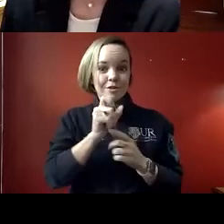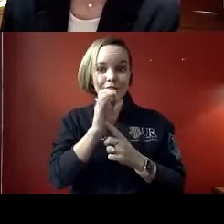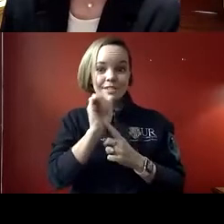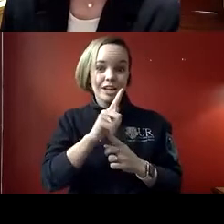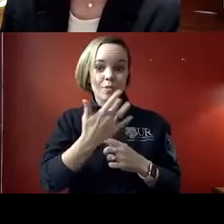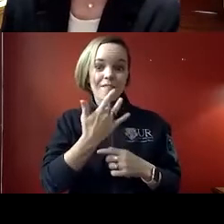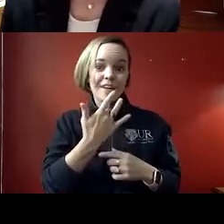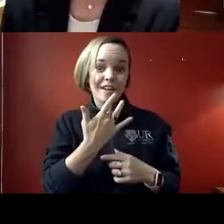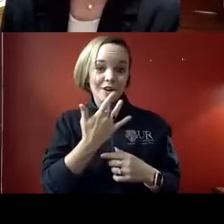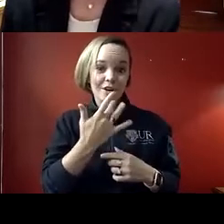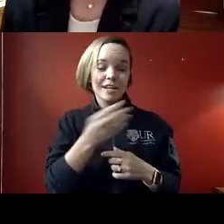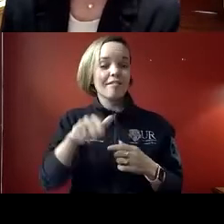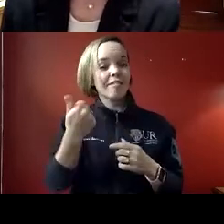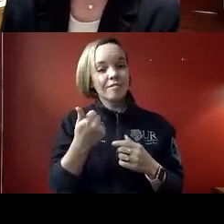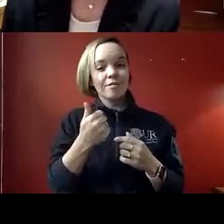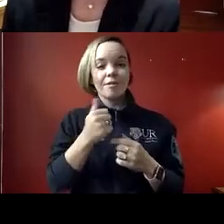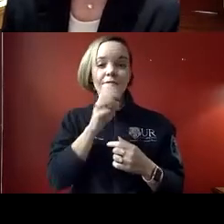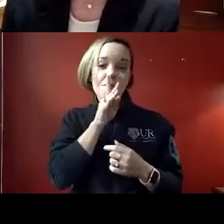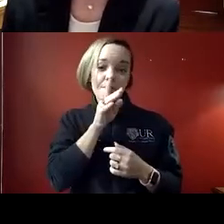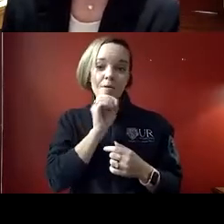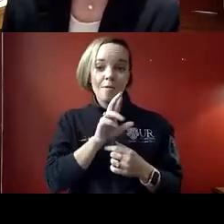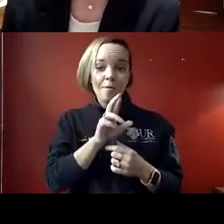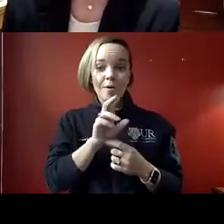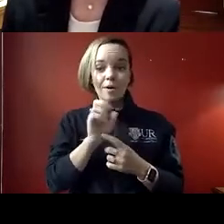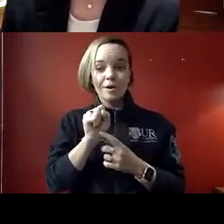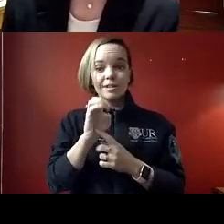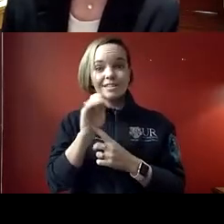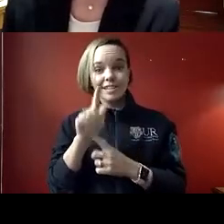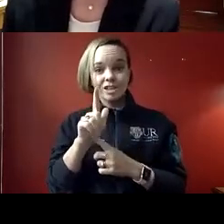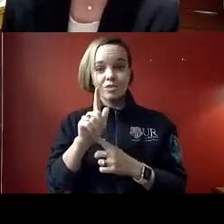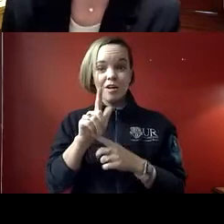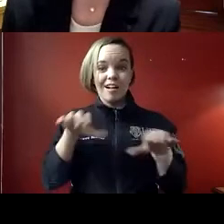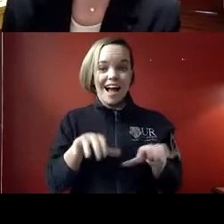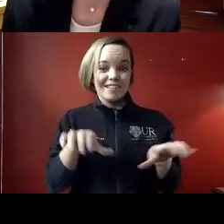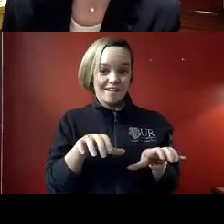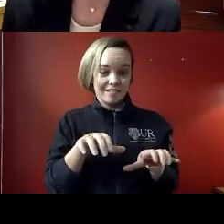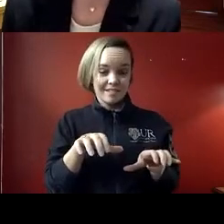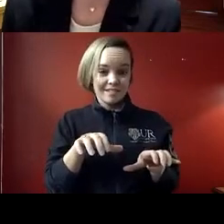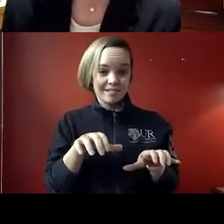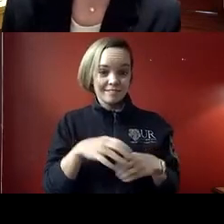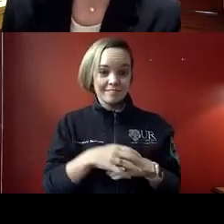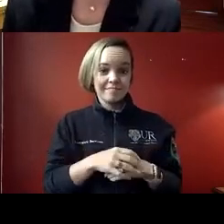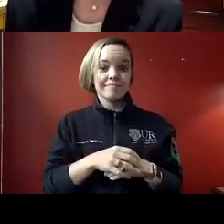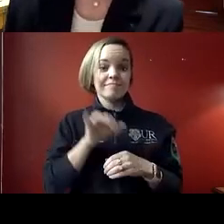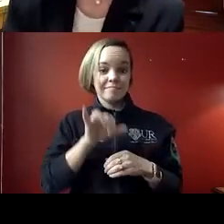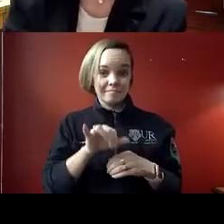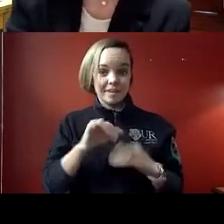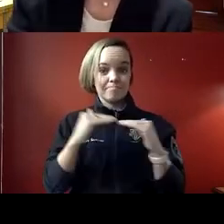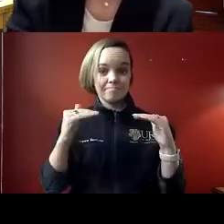and other verbal or sexual conduct constitutes sexual